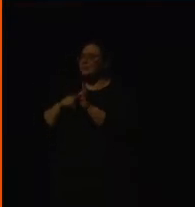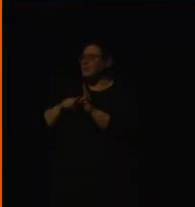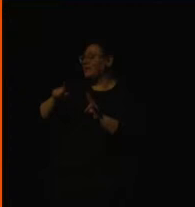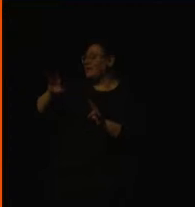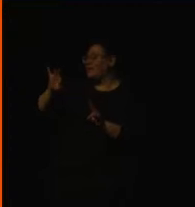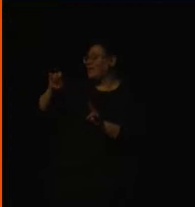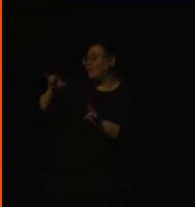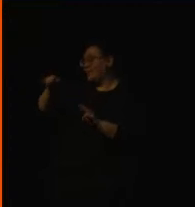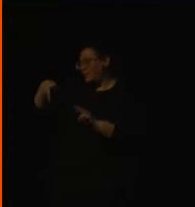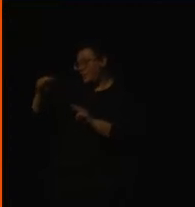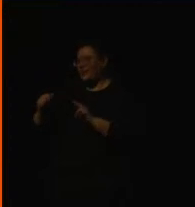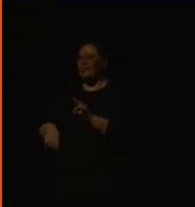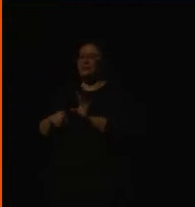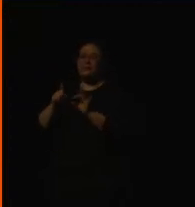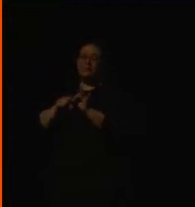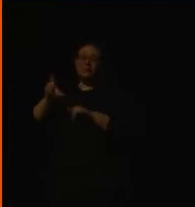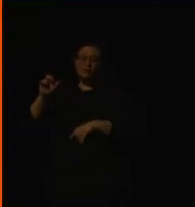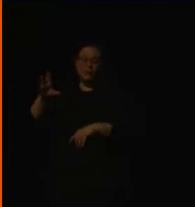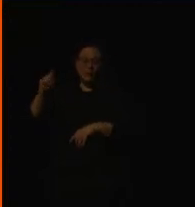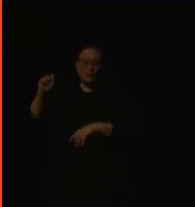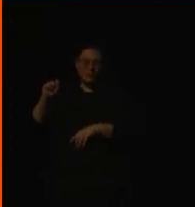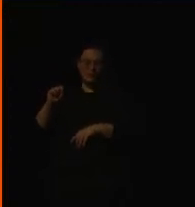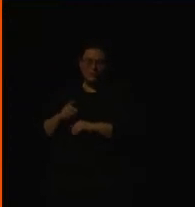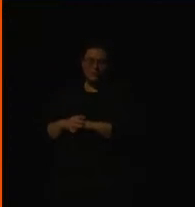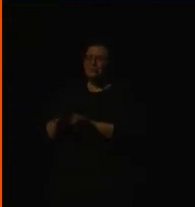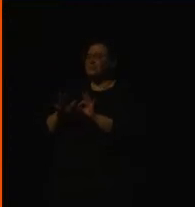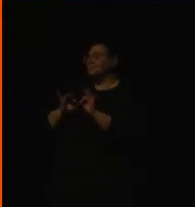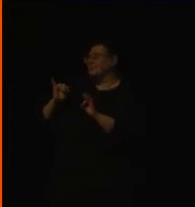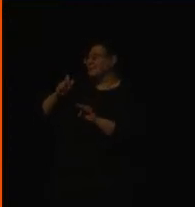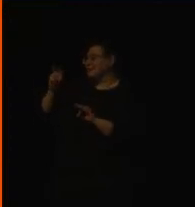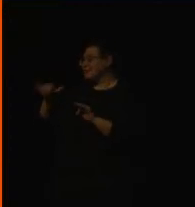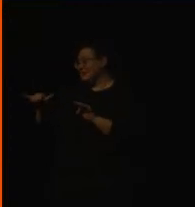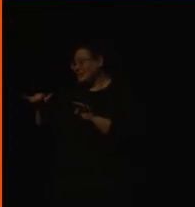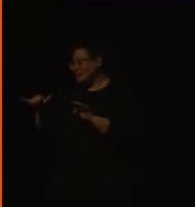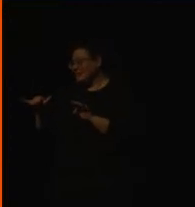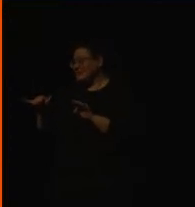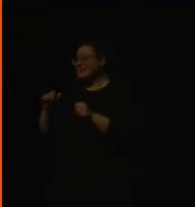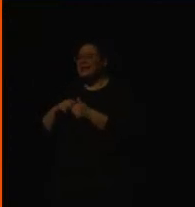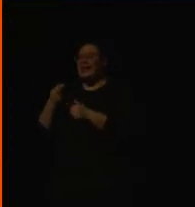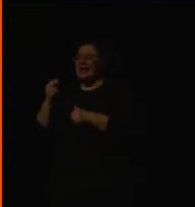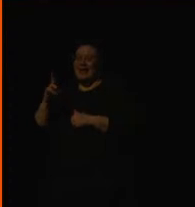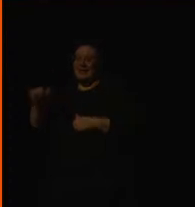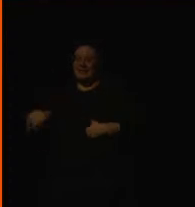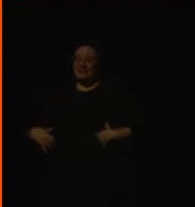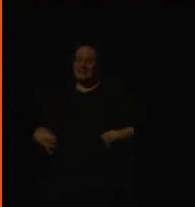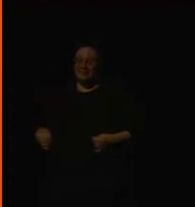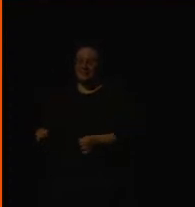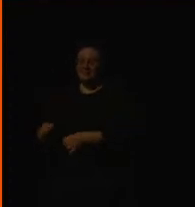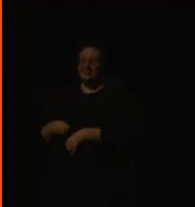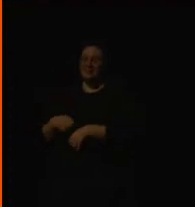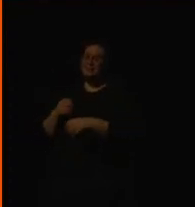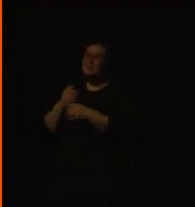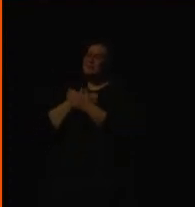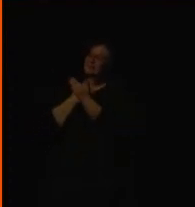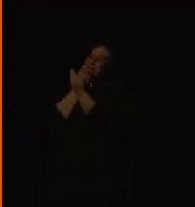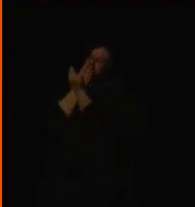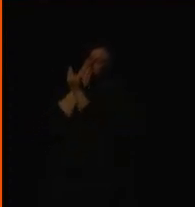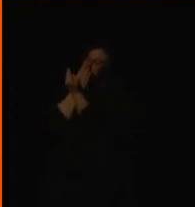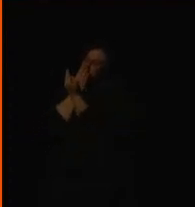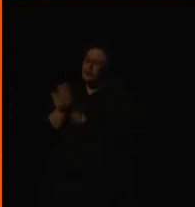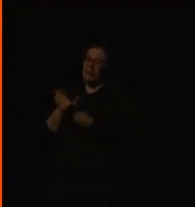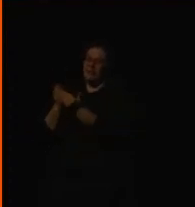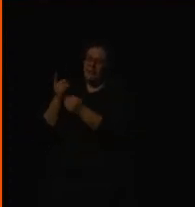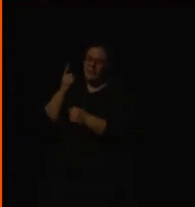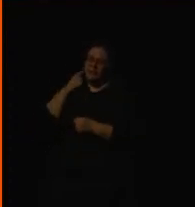Felipa, Robert, Izzy, and Patty. I am so grateful for